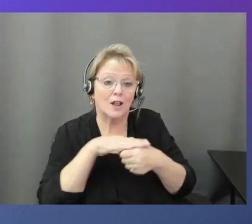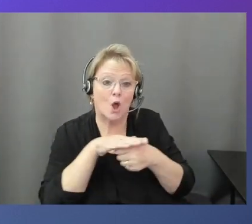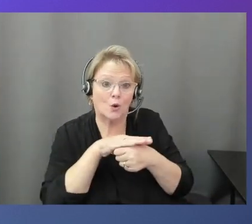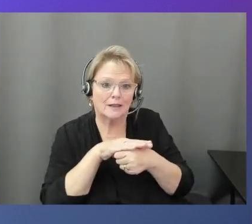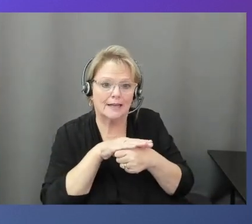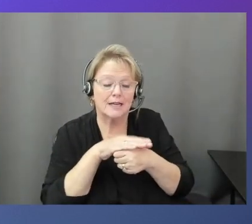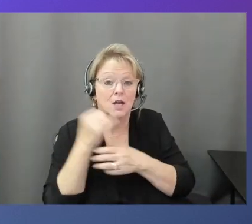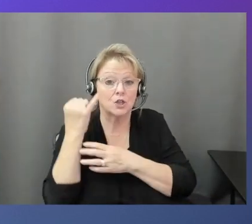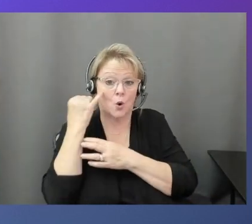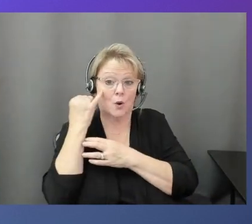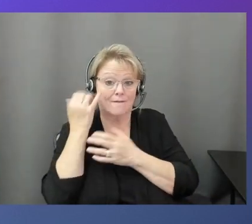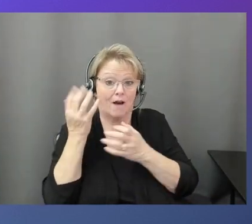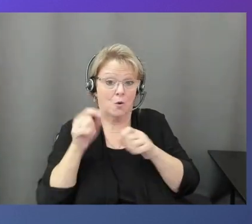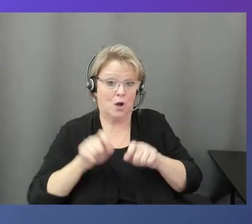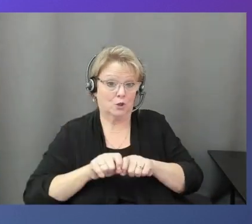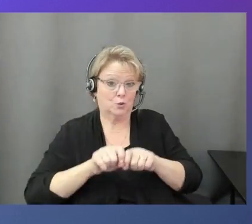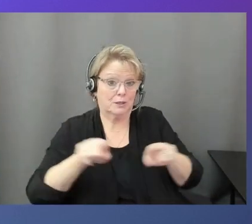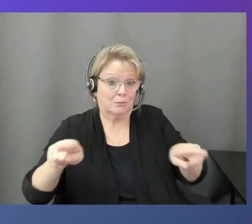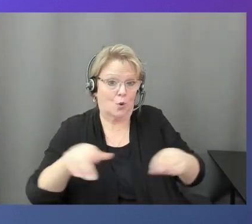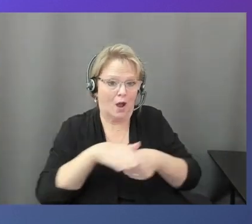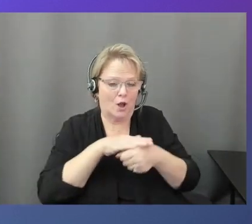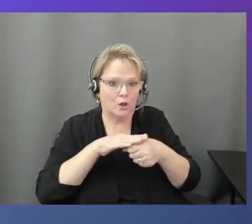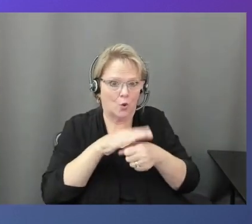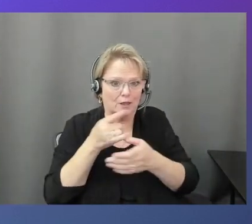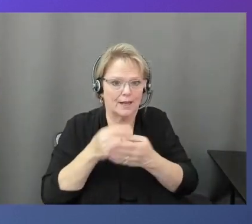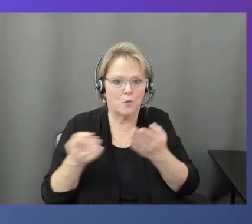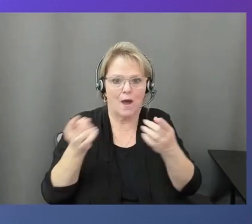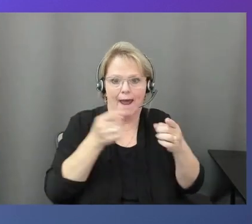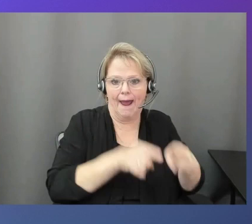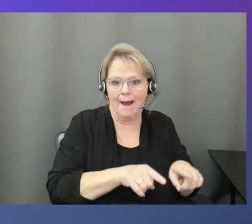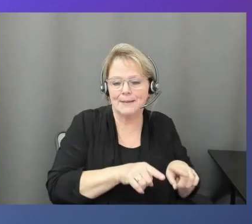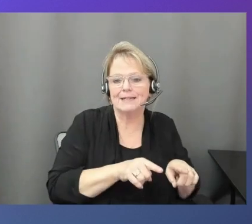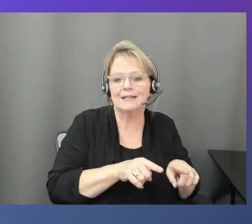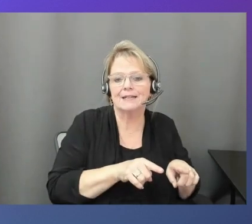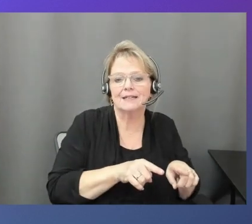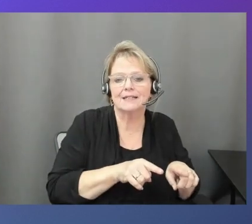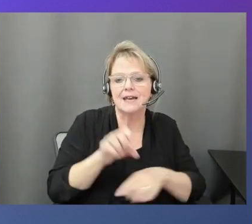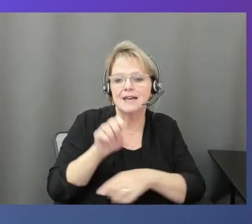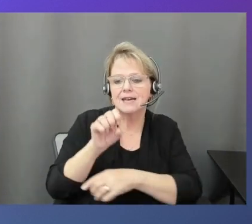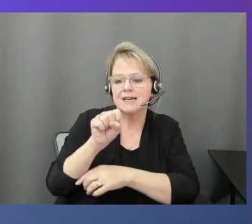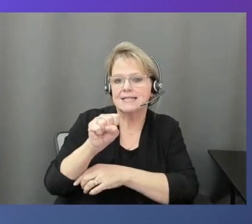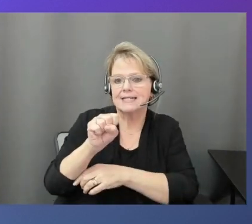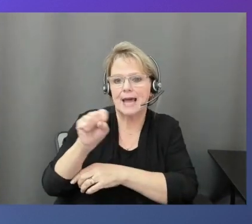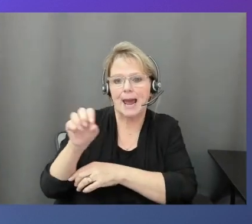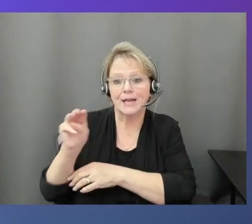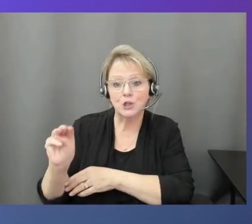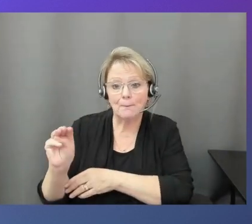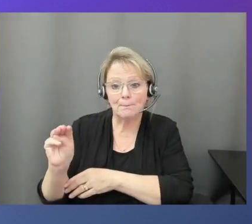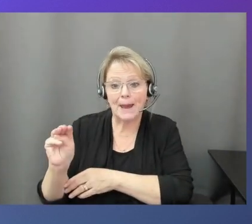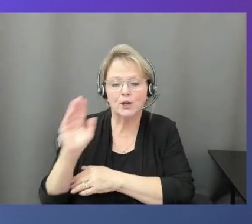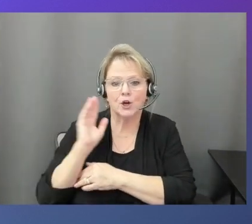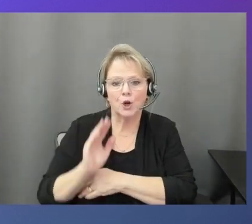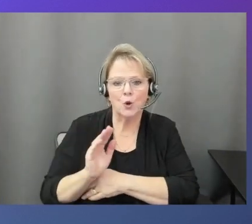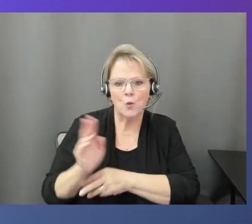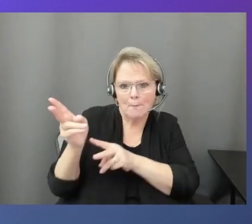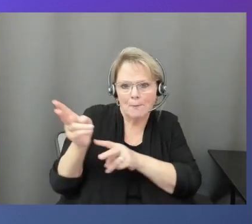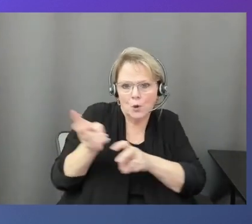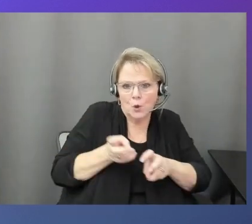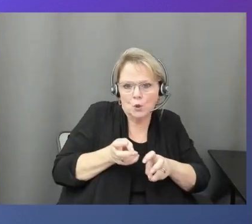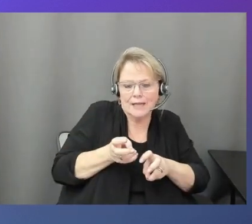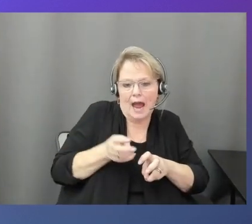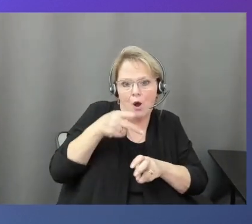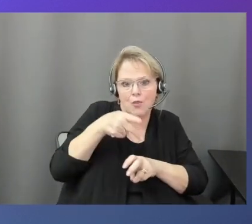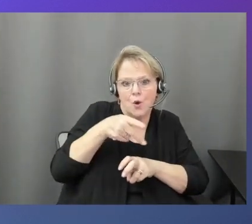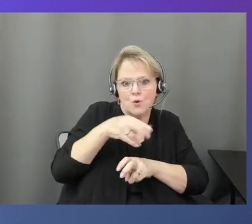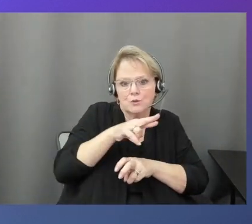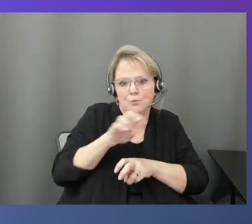locally, what's going to end up happening is SageMaker is going to pull down those pre-trained model artifacts and let you test